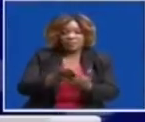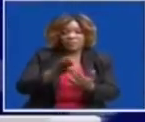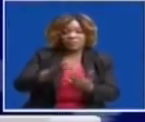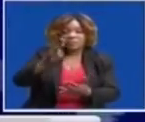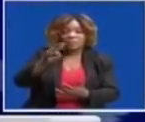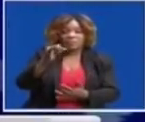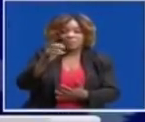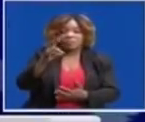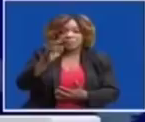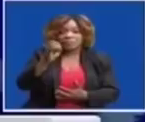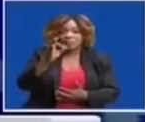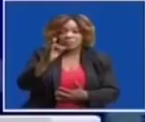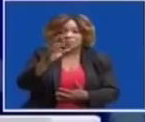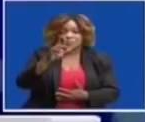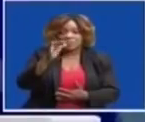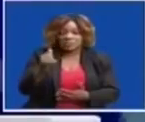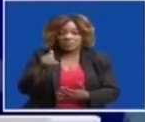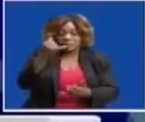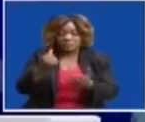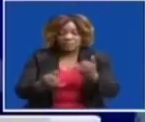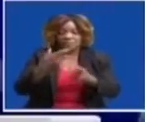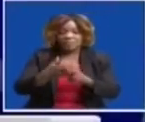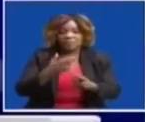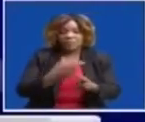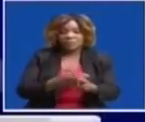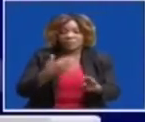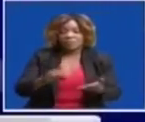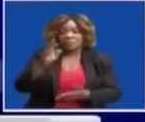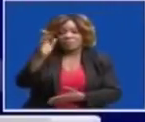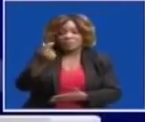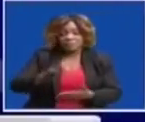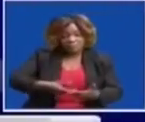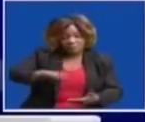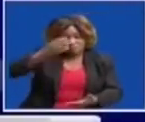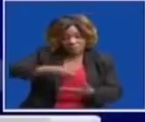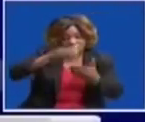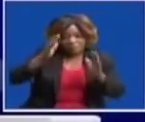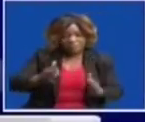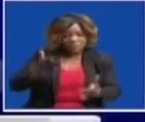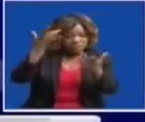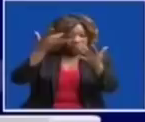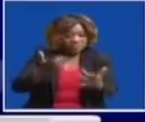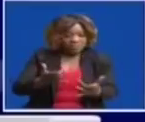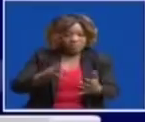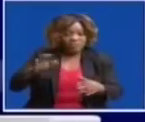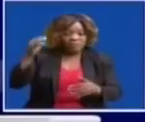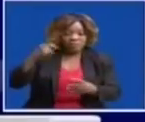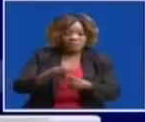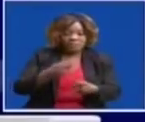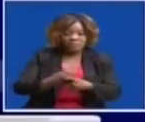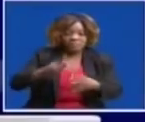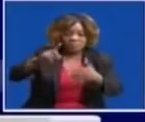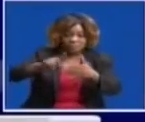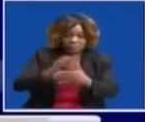is expected to open before the end of next month, with a registration of the first students equally expected to start early next